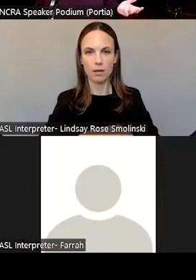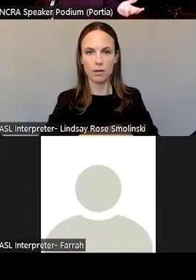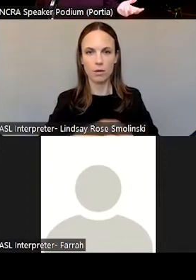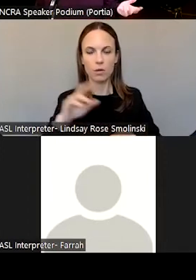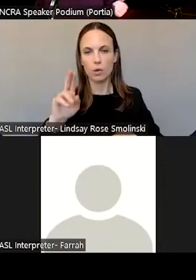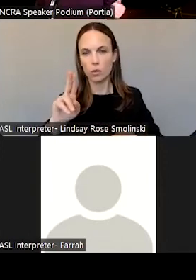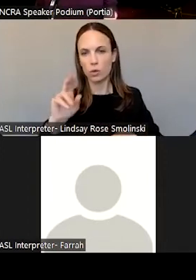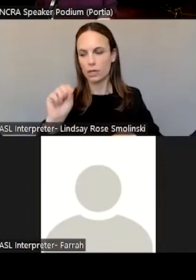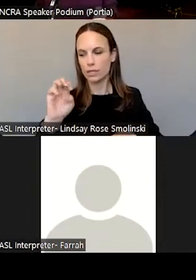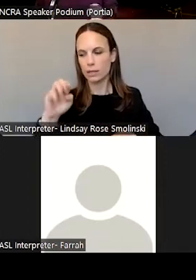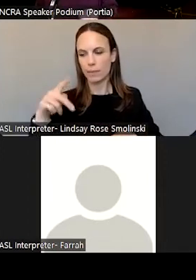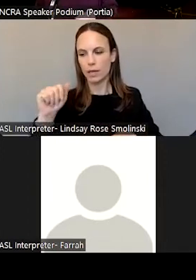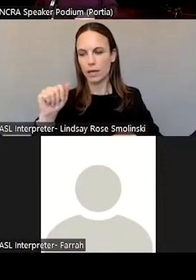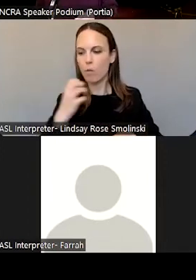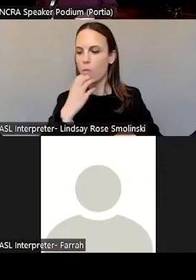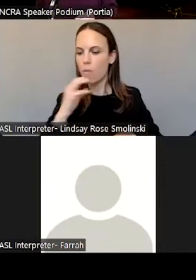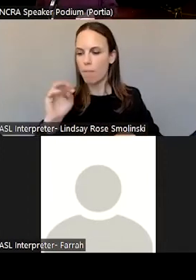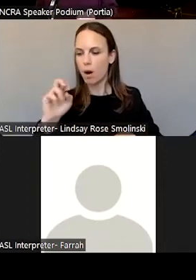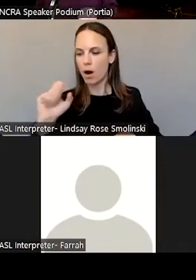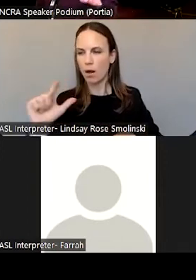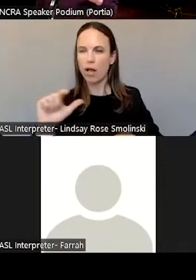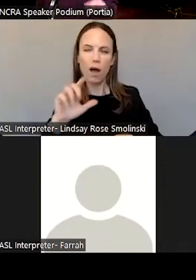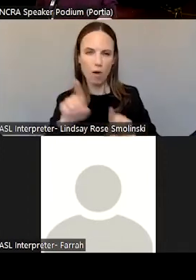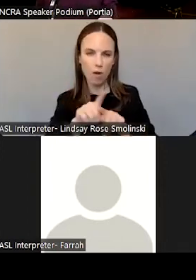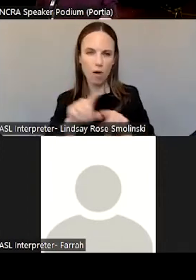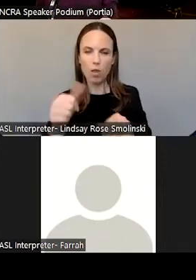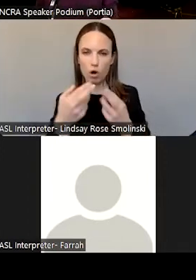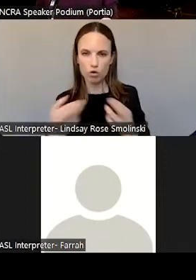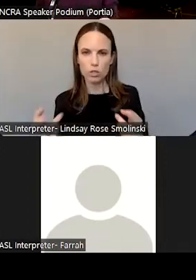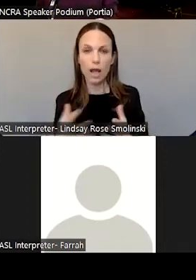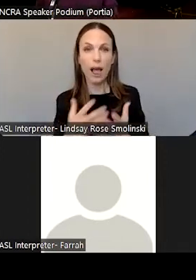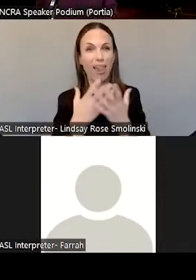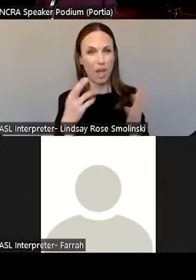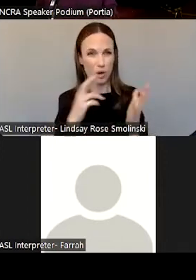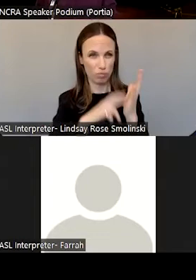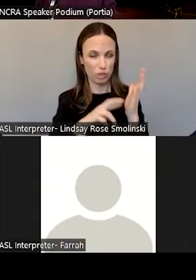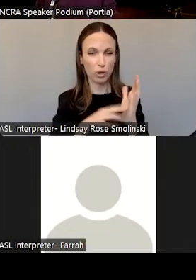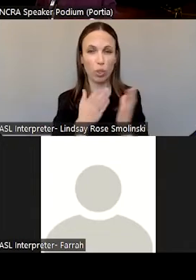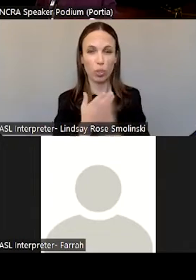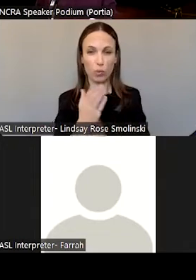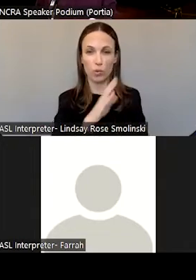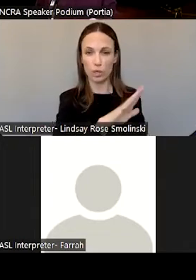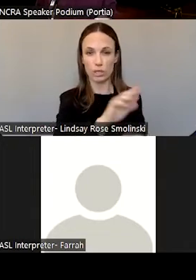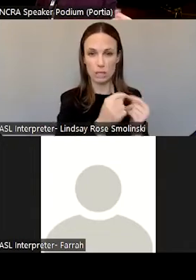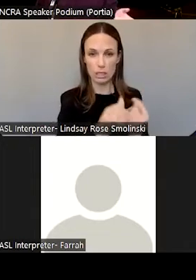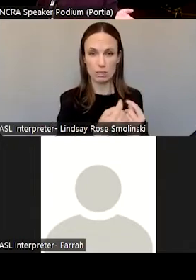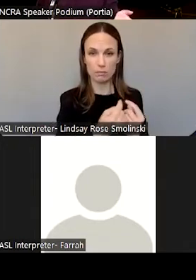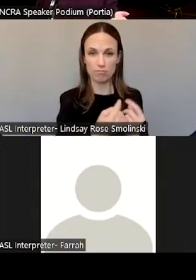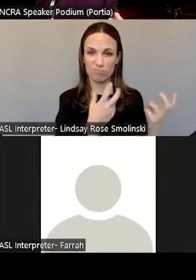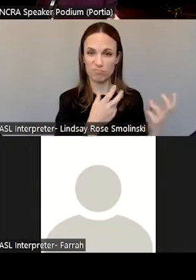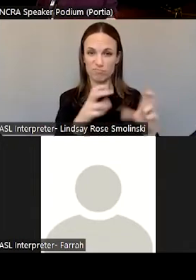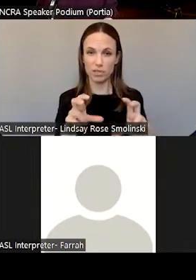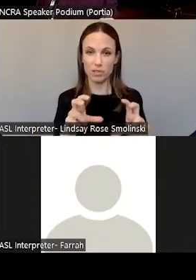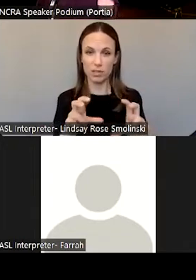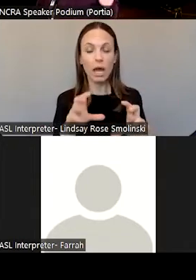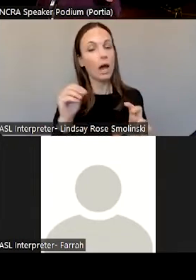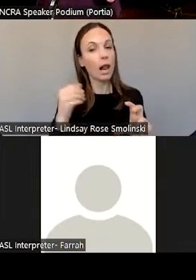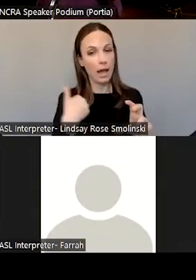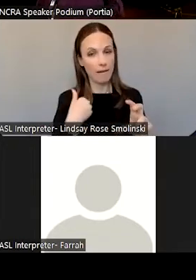US EPA, warm model, and other resources. A lot of research through Jessica's team has gone into this, and it's been peer